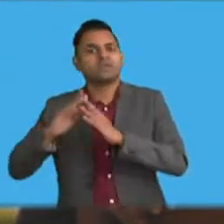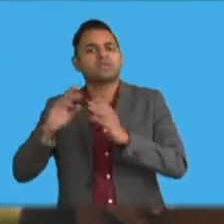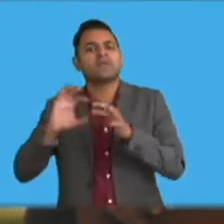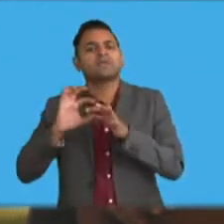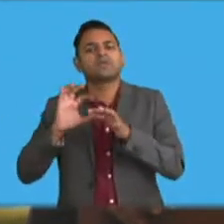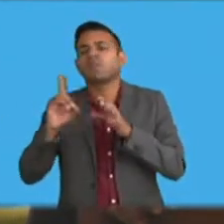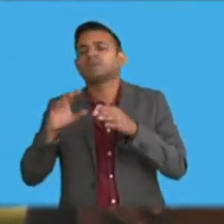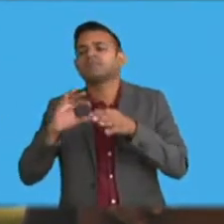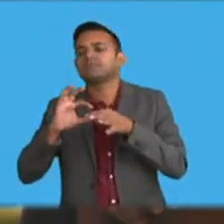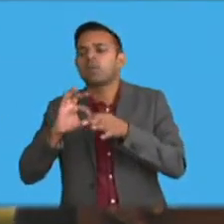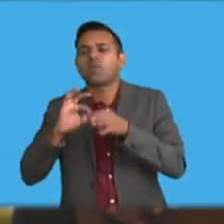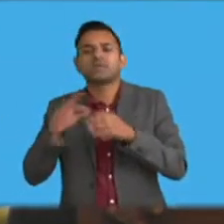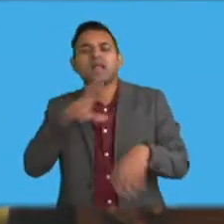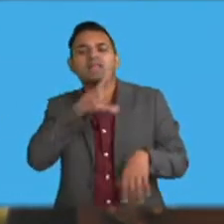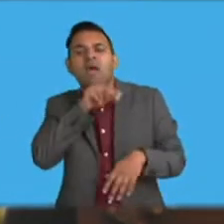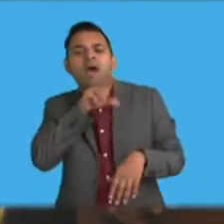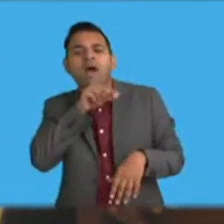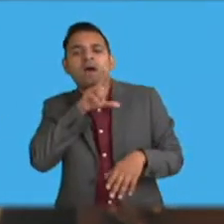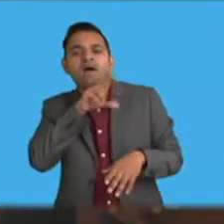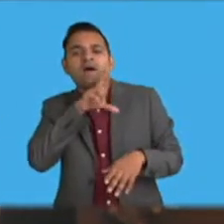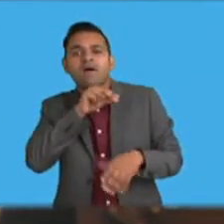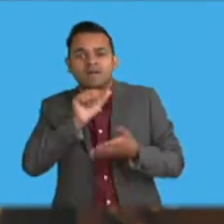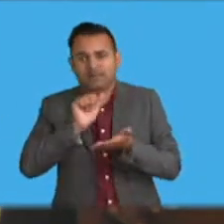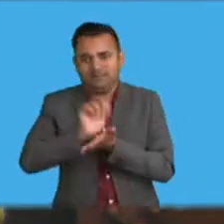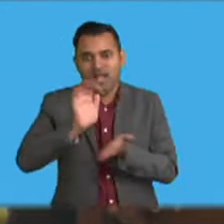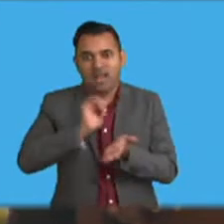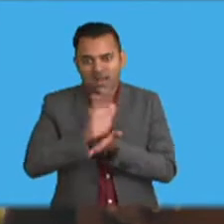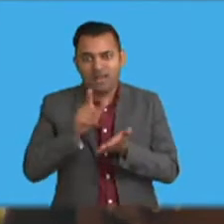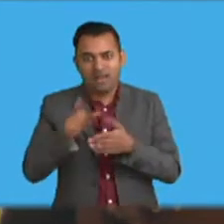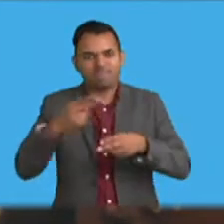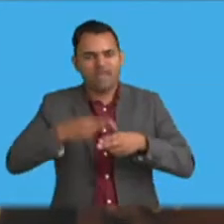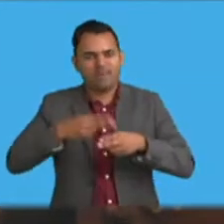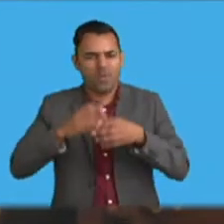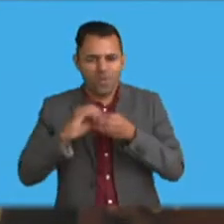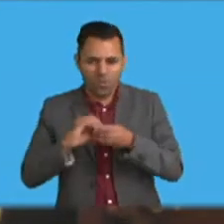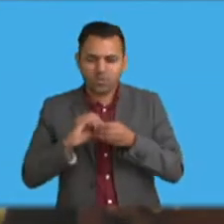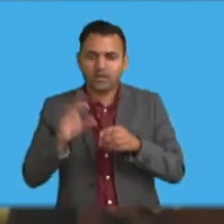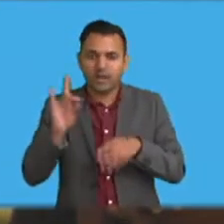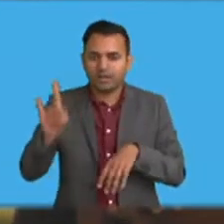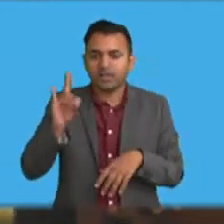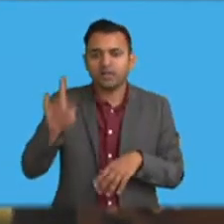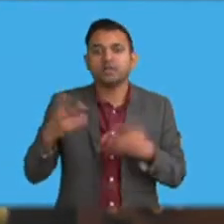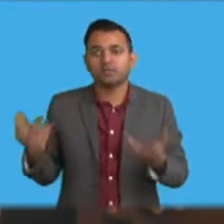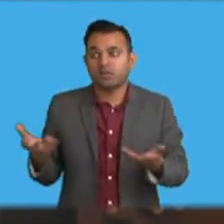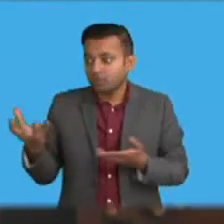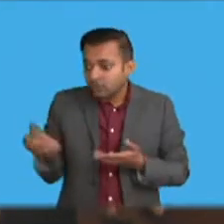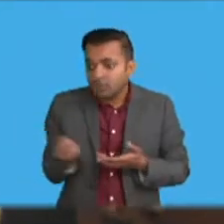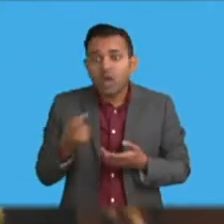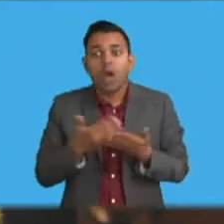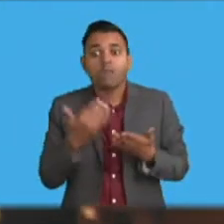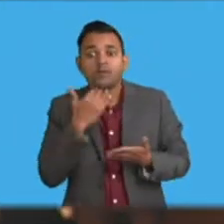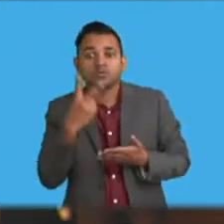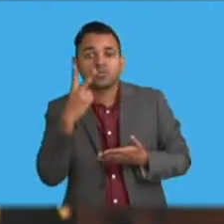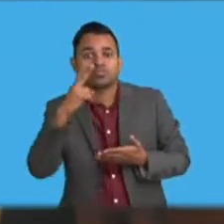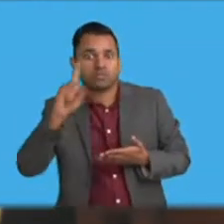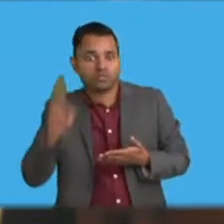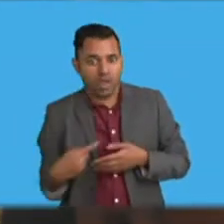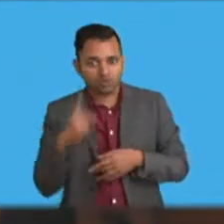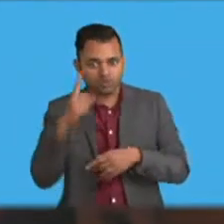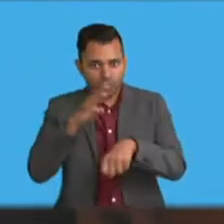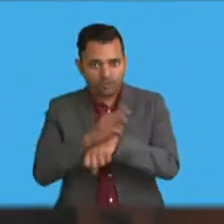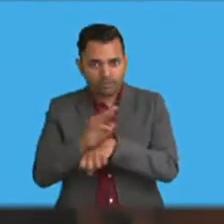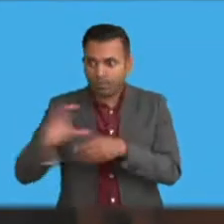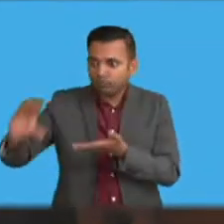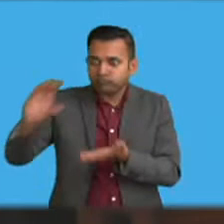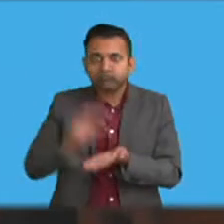ducks. Madam Speaker, he earns $2,000 a month. With the success of his business, he plans to invest into a